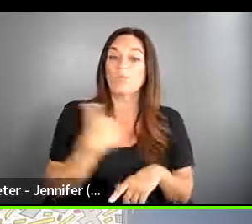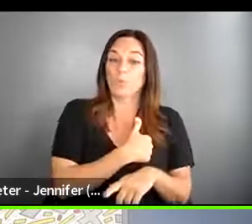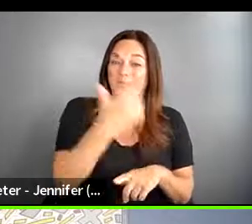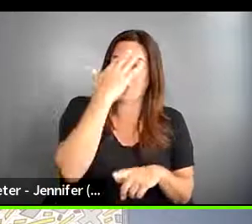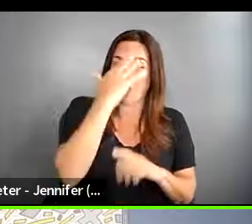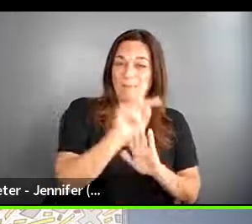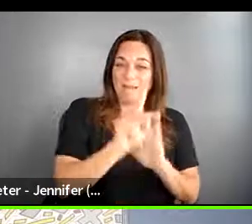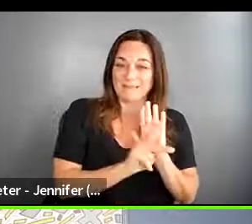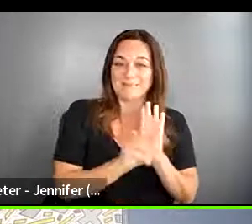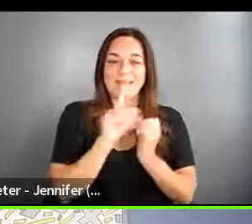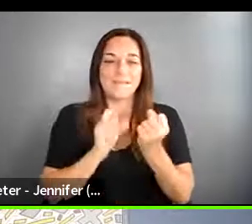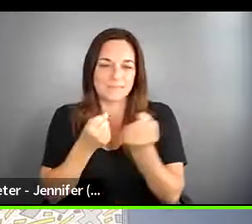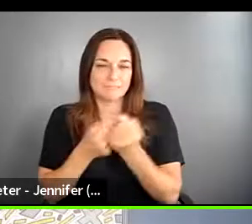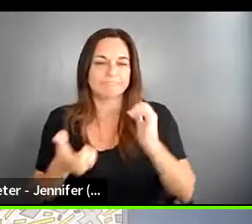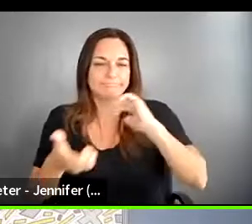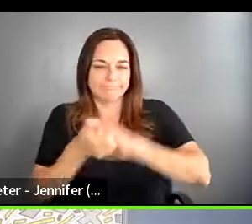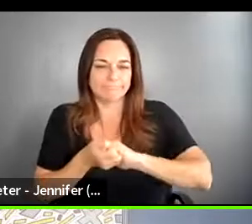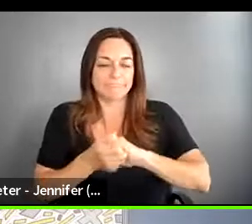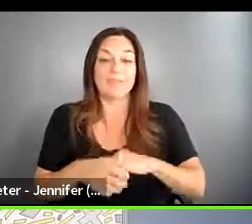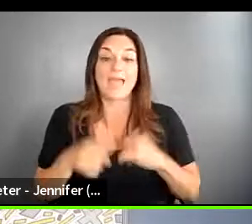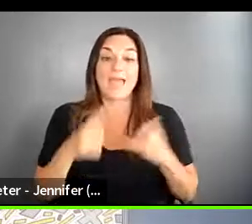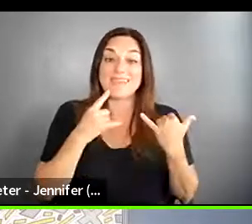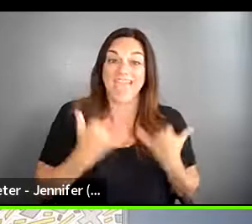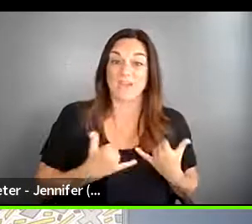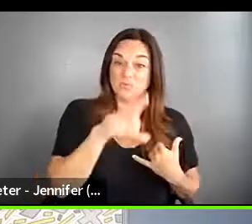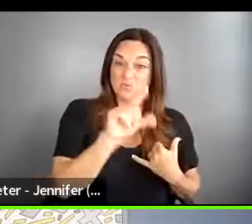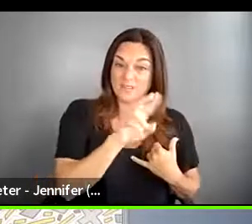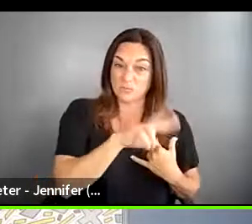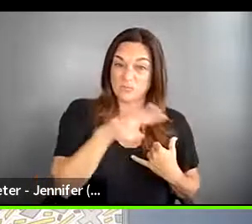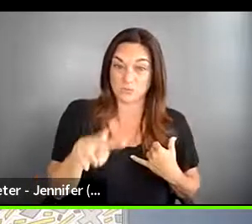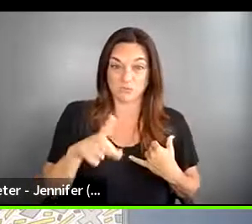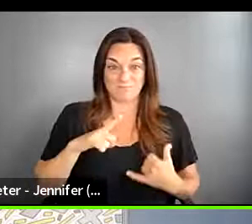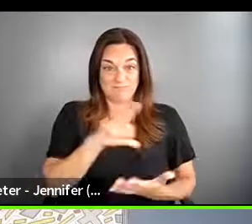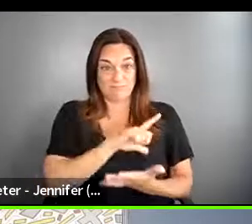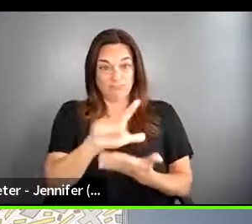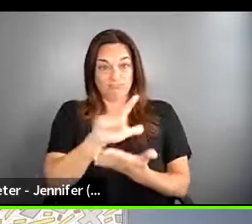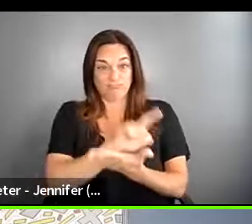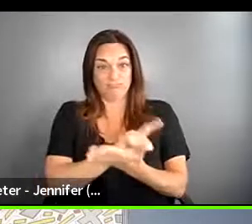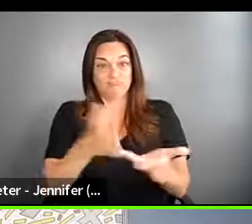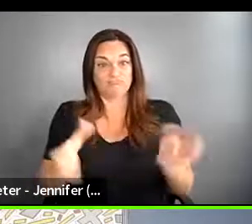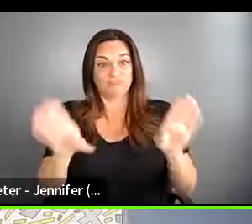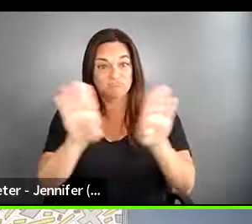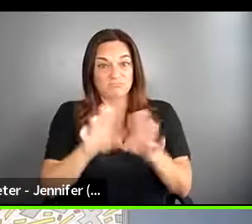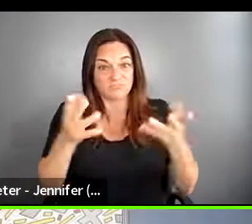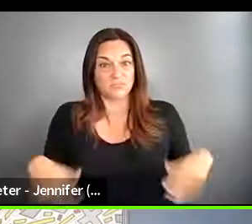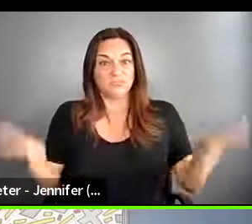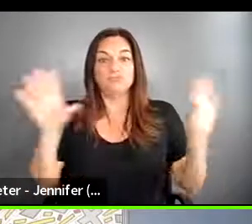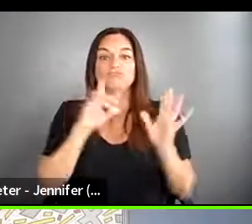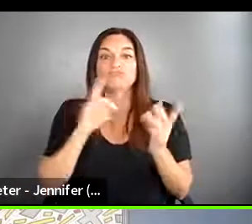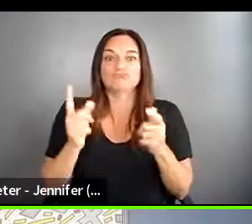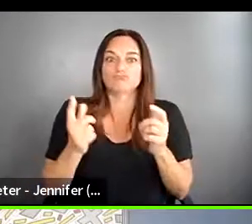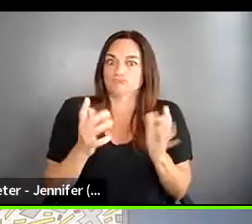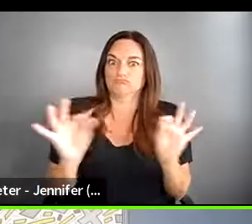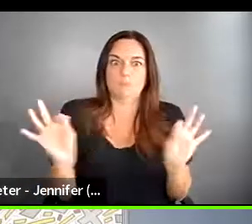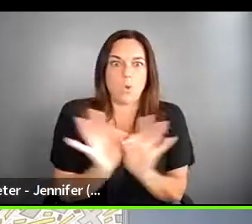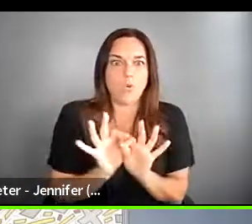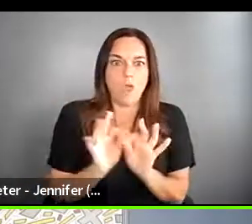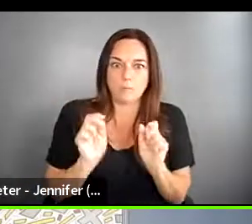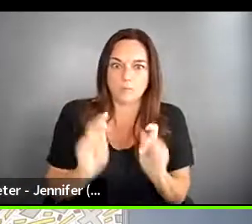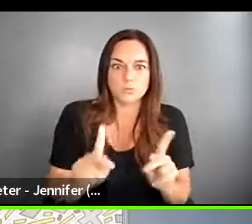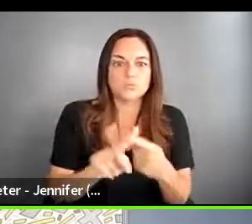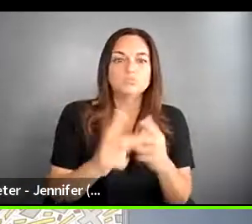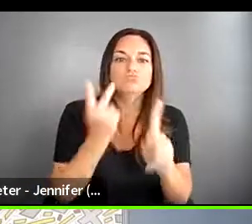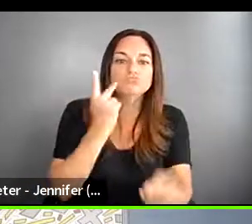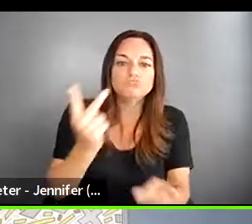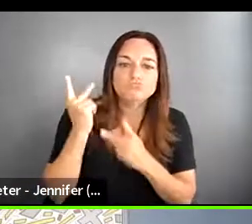hand in hand, and now that the 2022 legislative session has come to a close, this is a prime opportunity to reflect on the past to